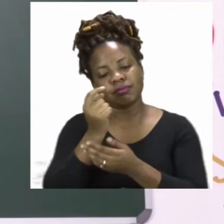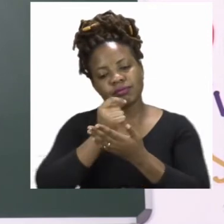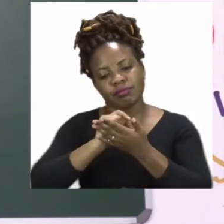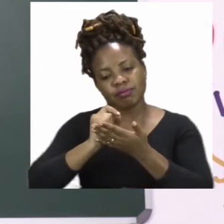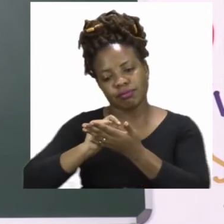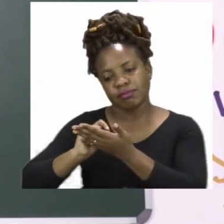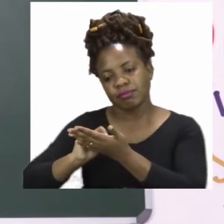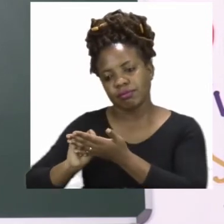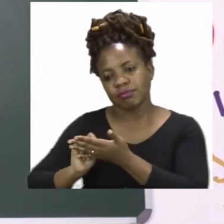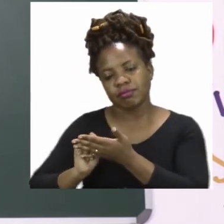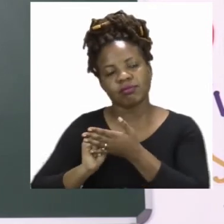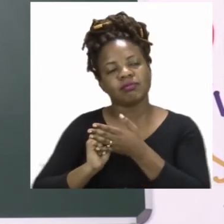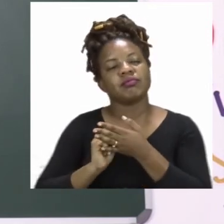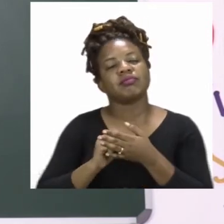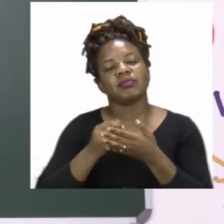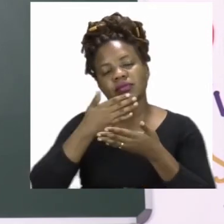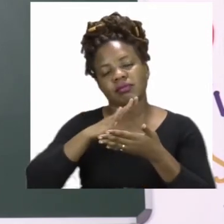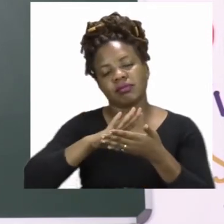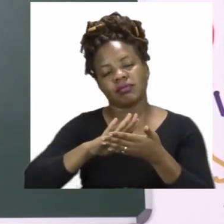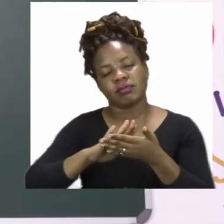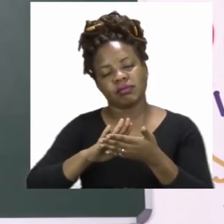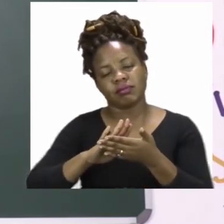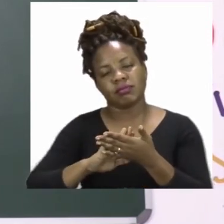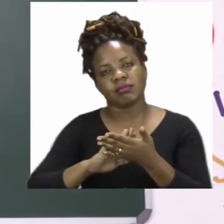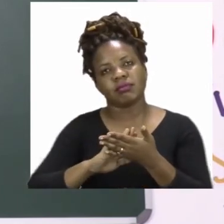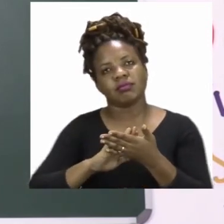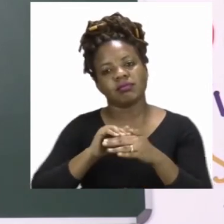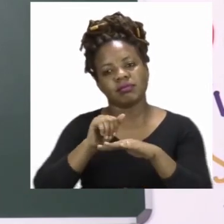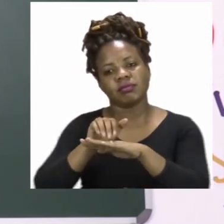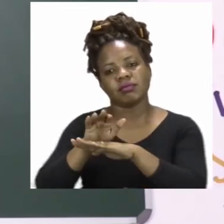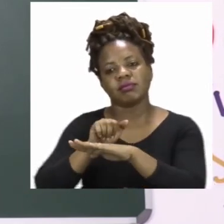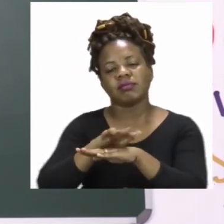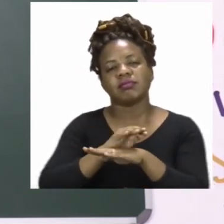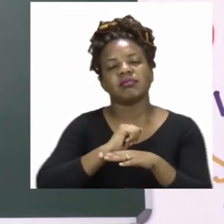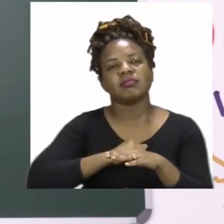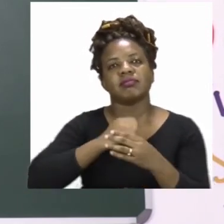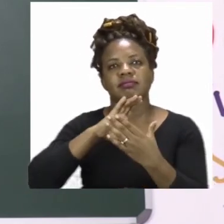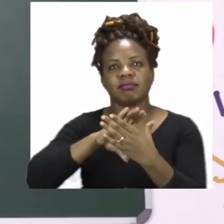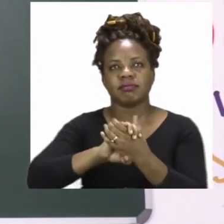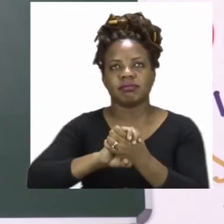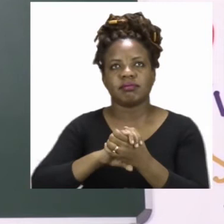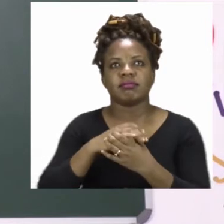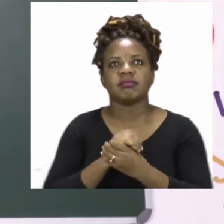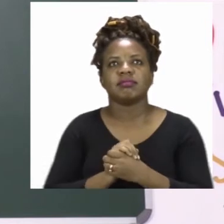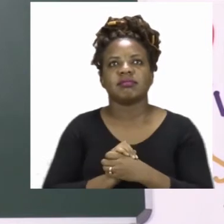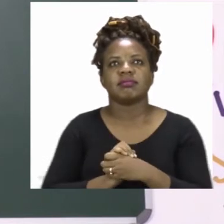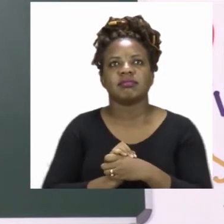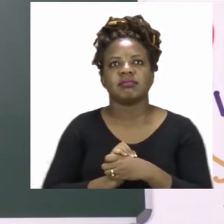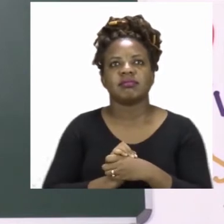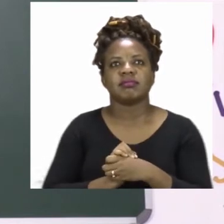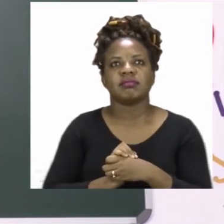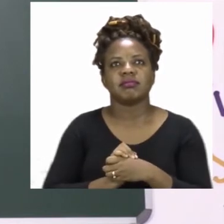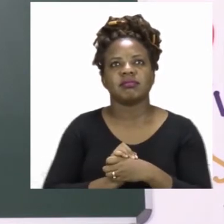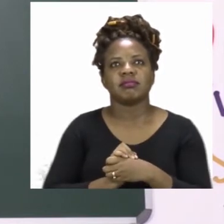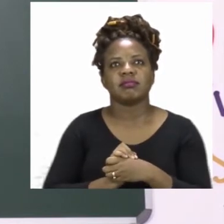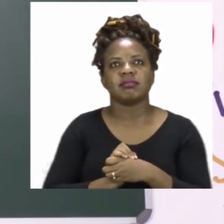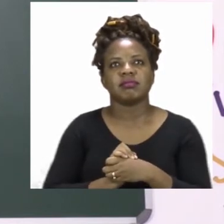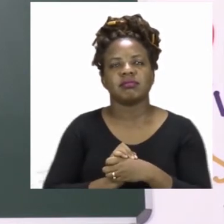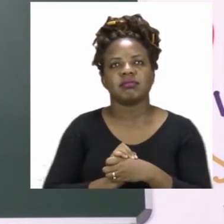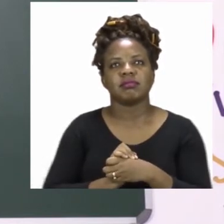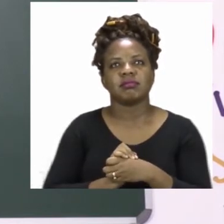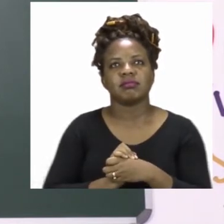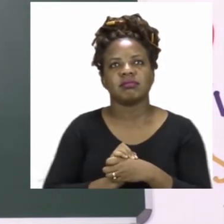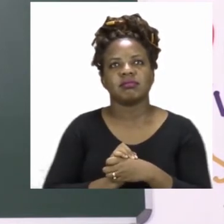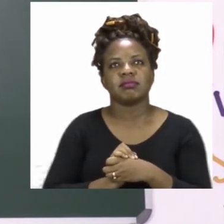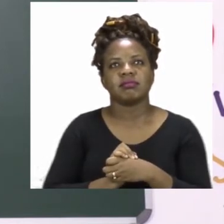remember, you need to first find the numbers and then decide whether you're adding or subtracting. And then after that, you complete the